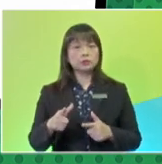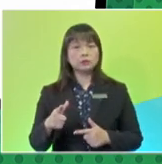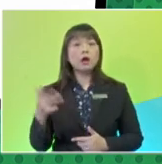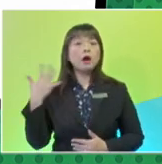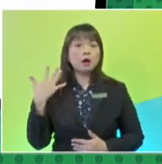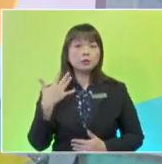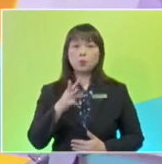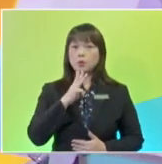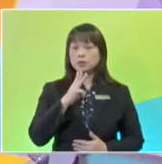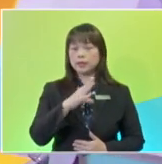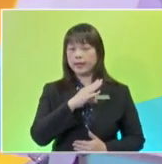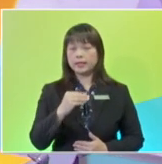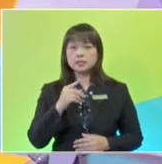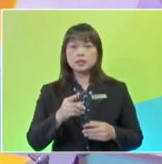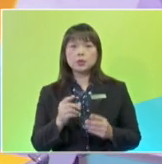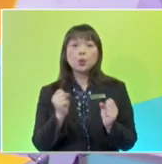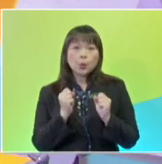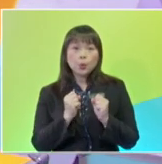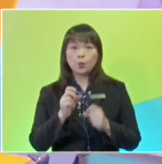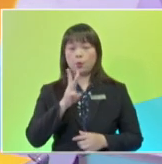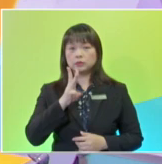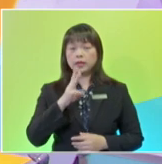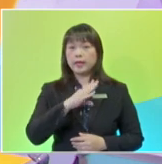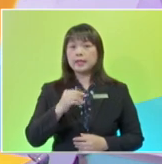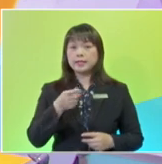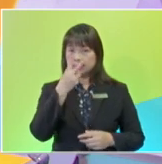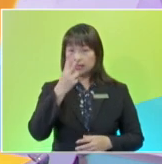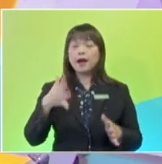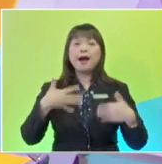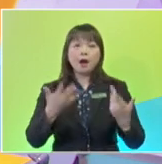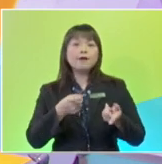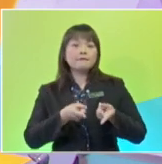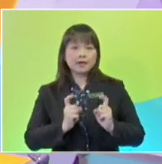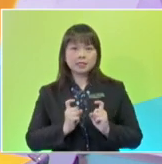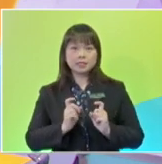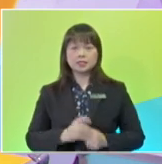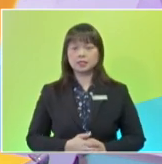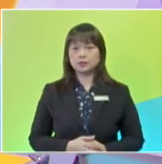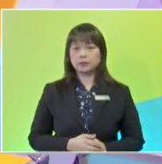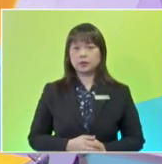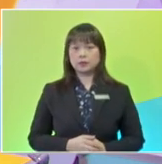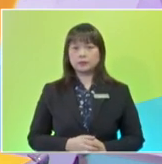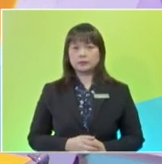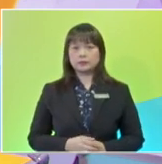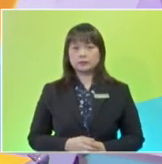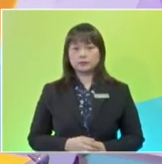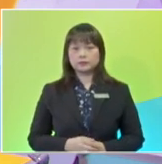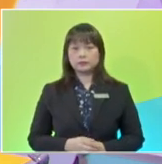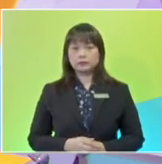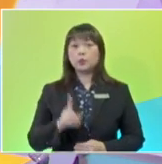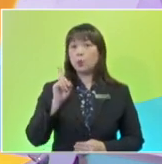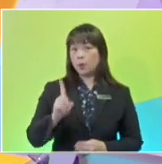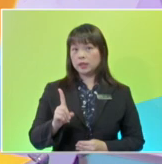cold water to see how fast they dissolve in water. Okay, so one container. So you're going to put cold